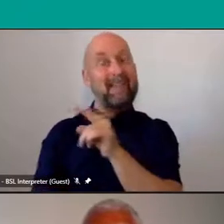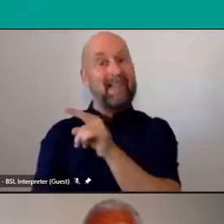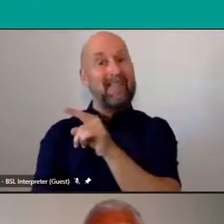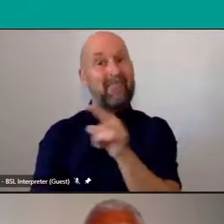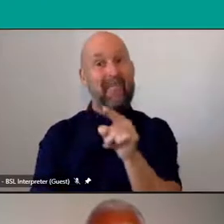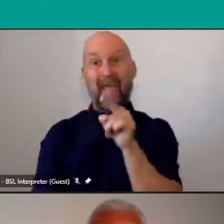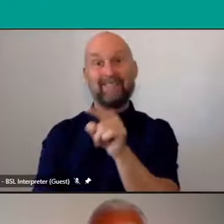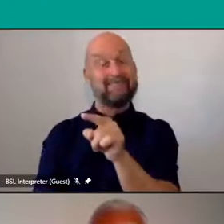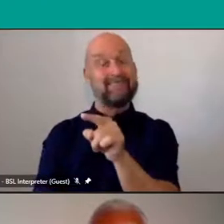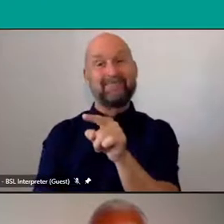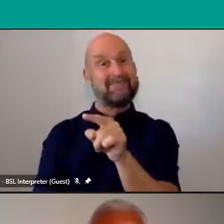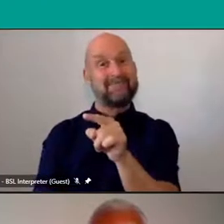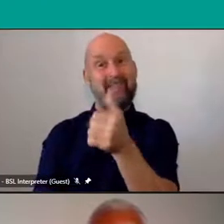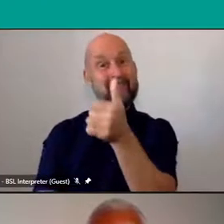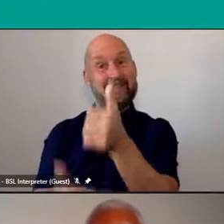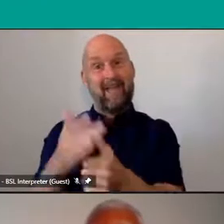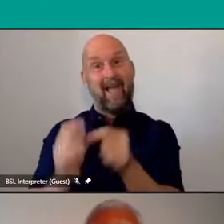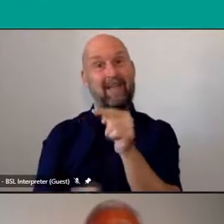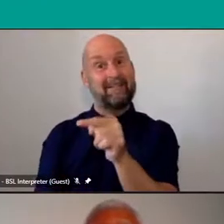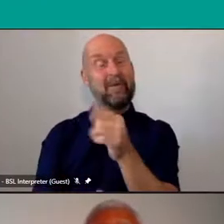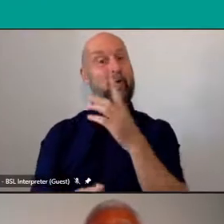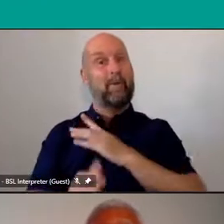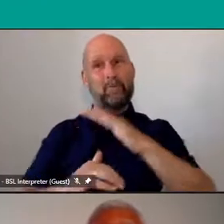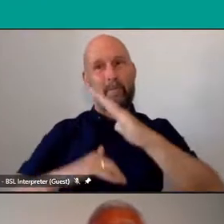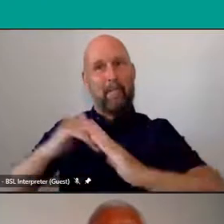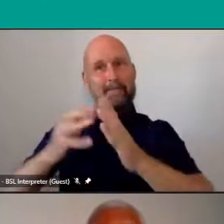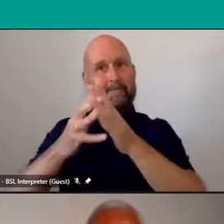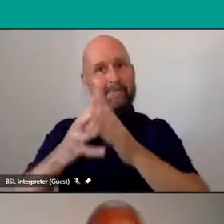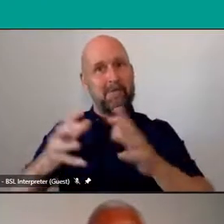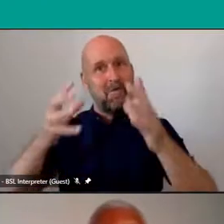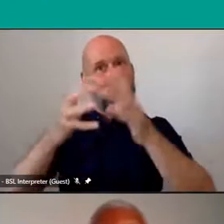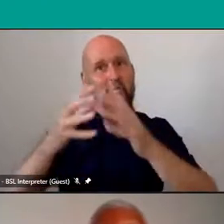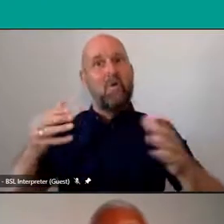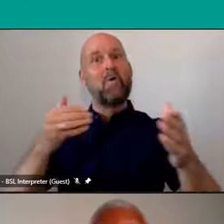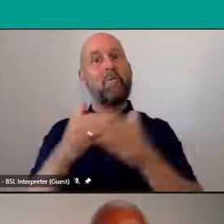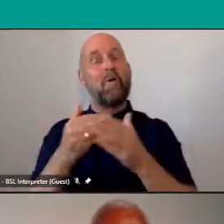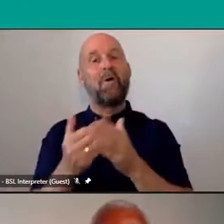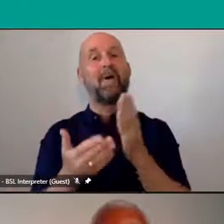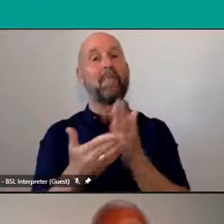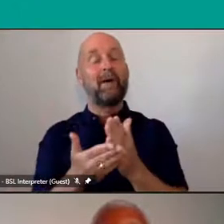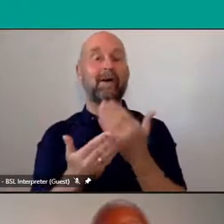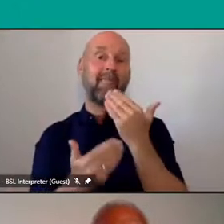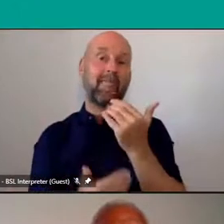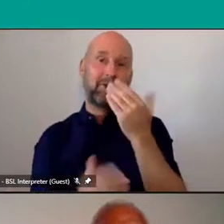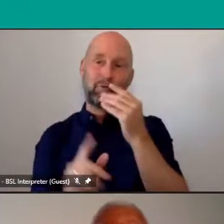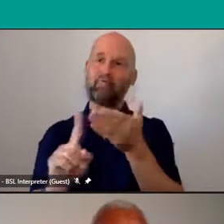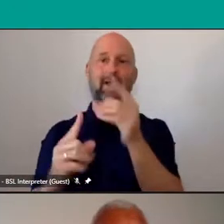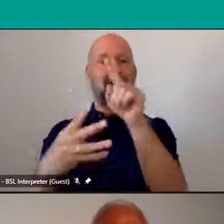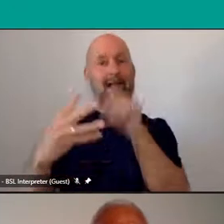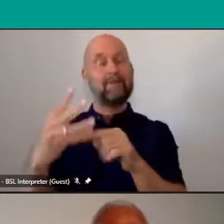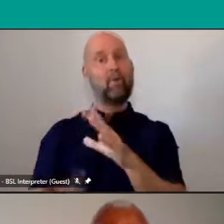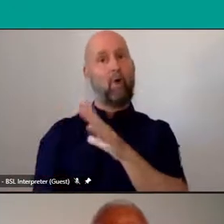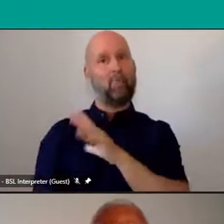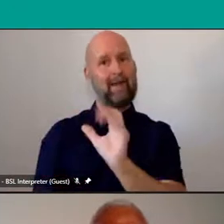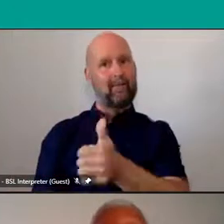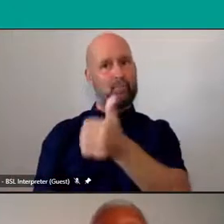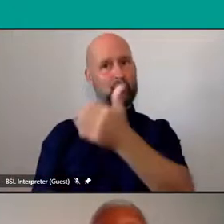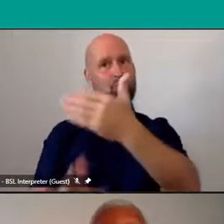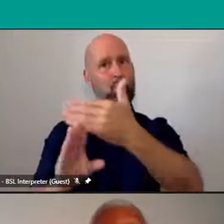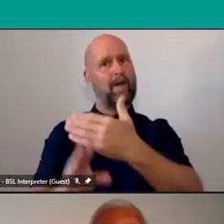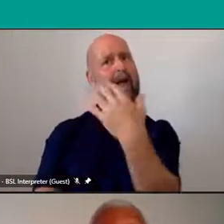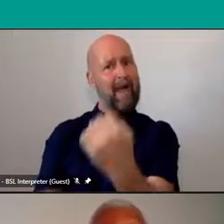the iceberg, and we do need to build on that. But it's pleasing that you did recognise what we have begun to